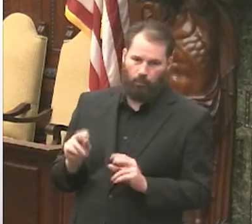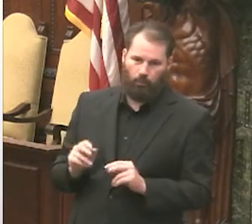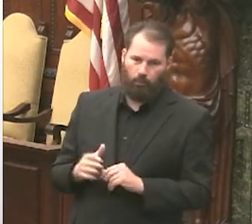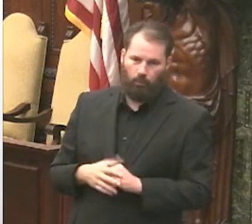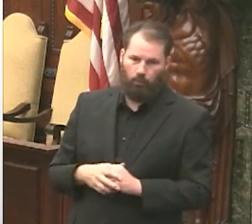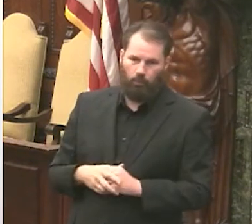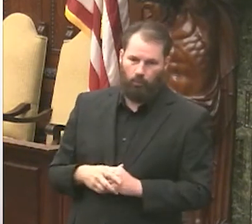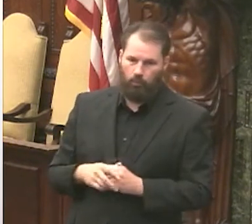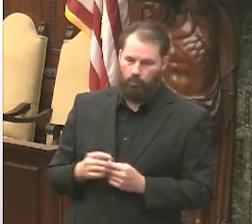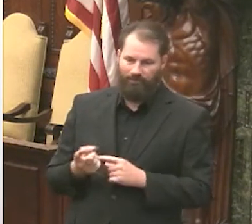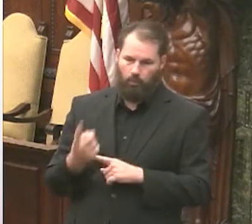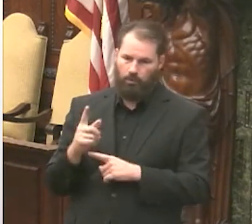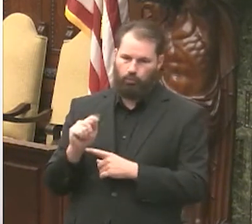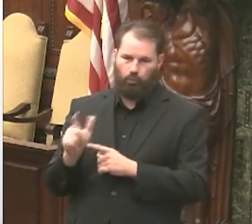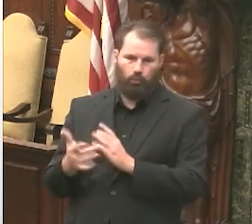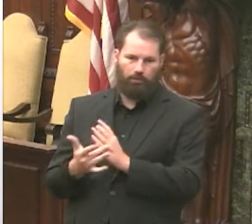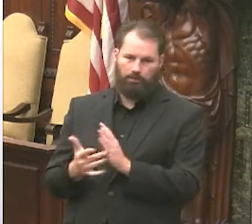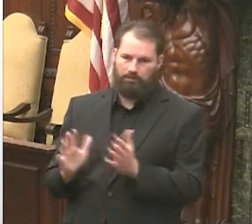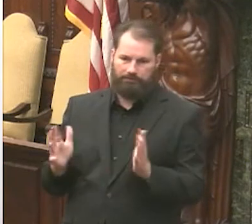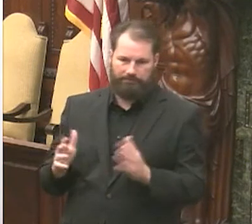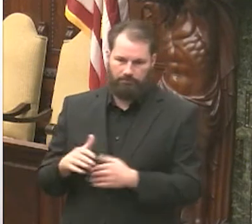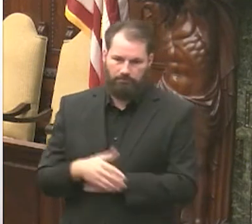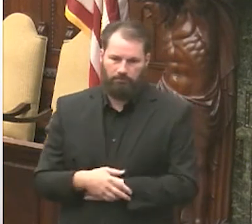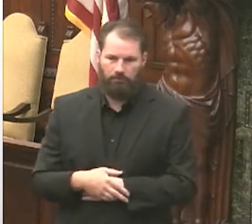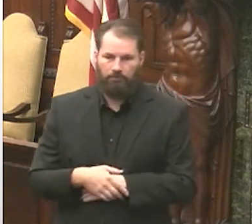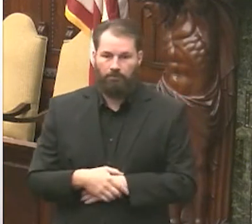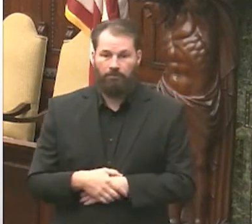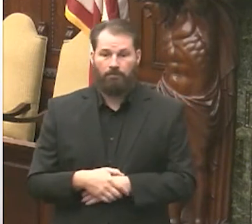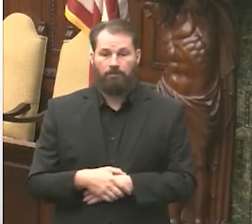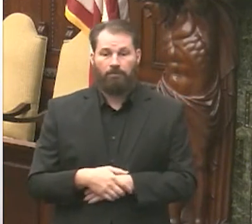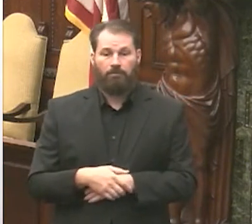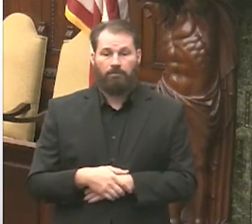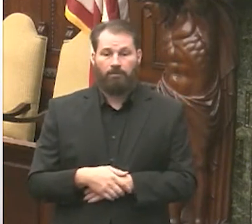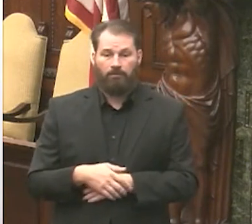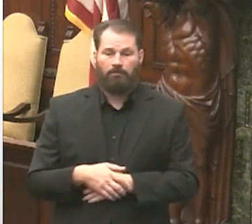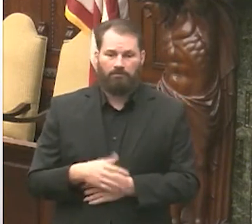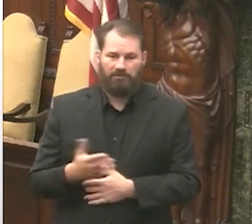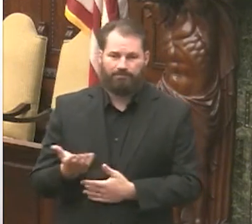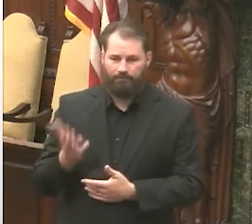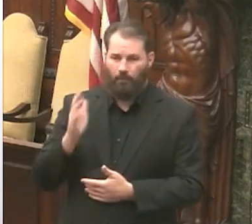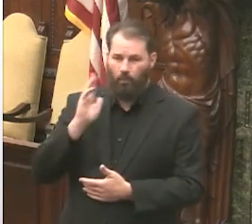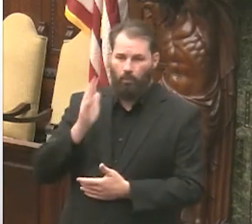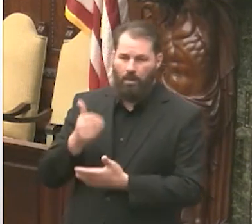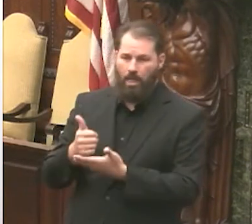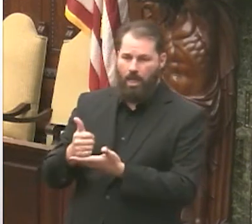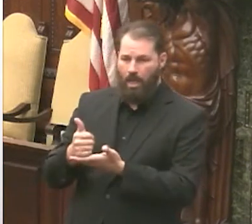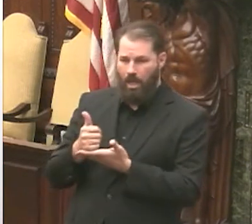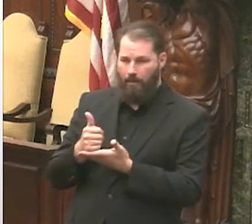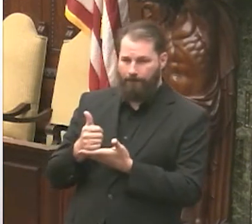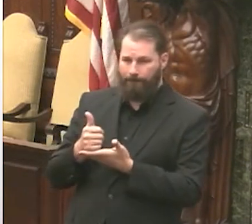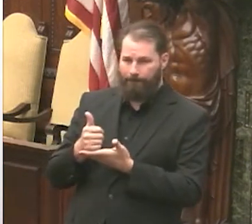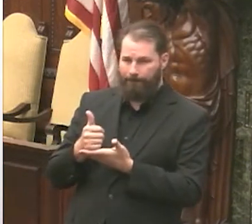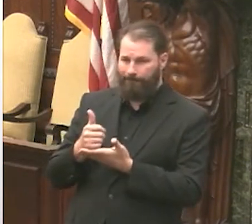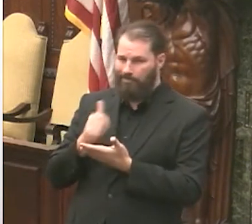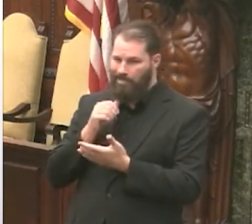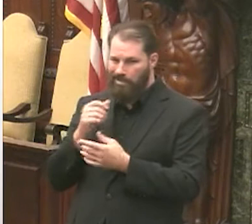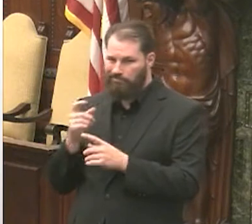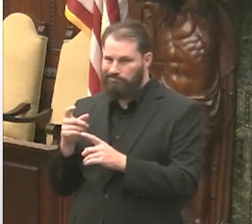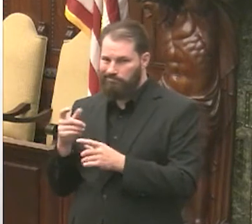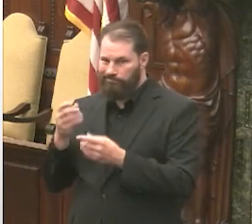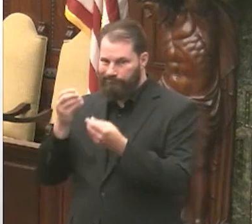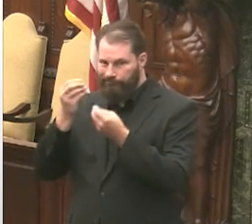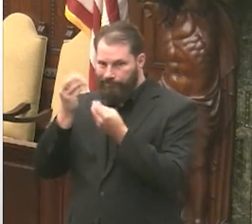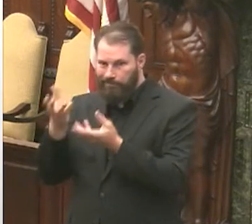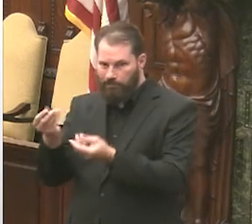test by itself doesn't prevent the virus from spreading from one person to another. All a test does is give you information that you might be able to act on. So the